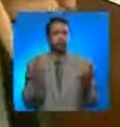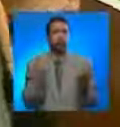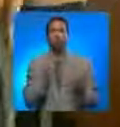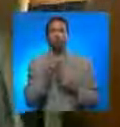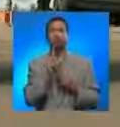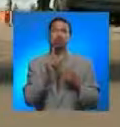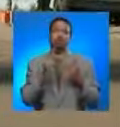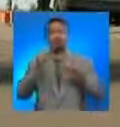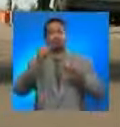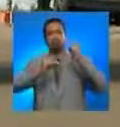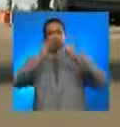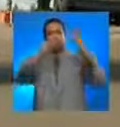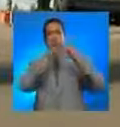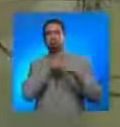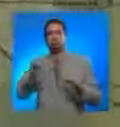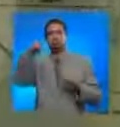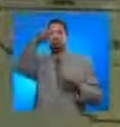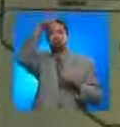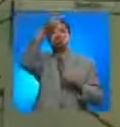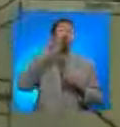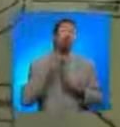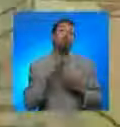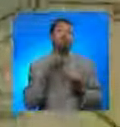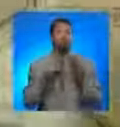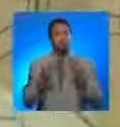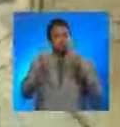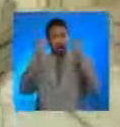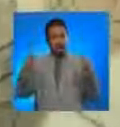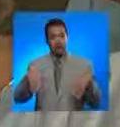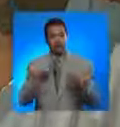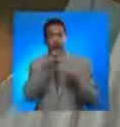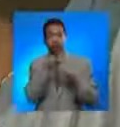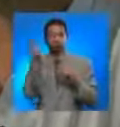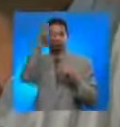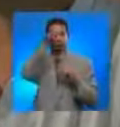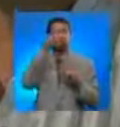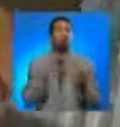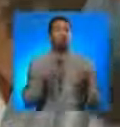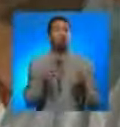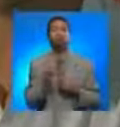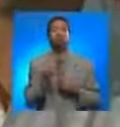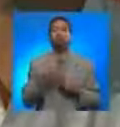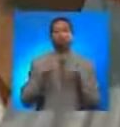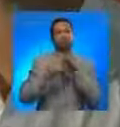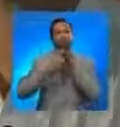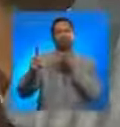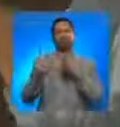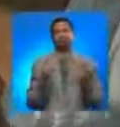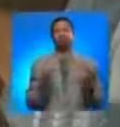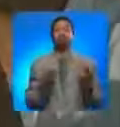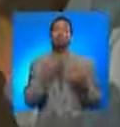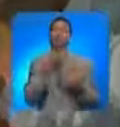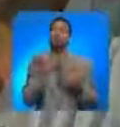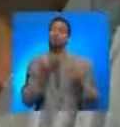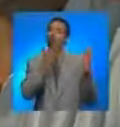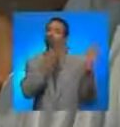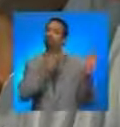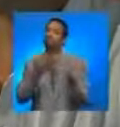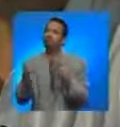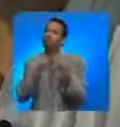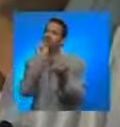to a fifth floor, climb upon your roof, or go to another place. This has to be well planned, because